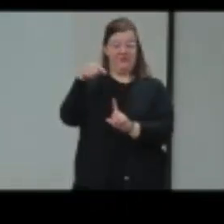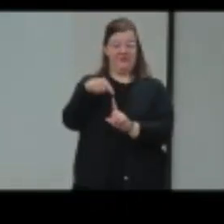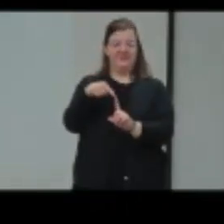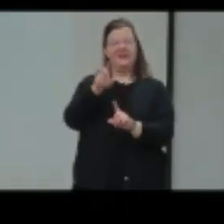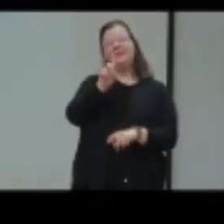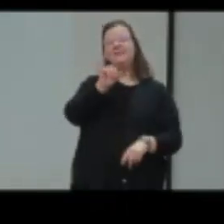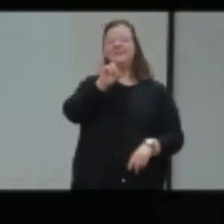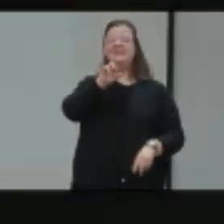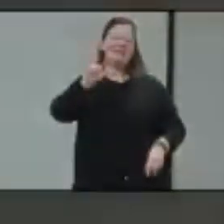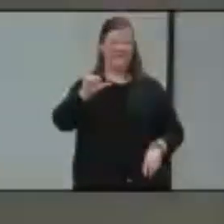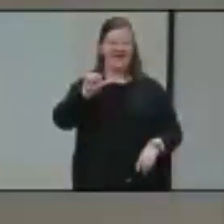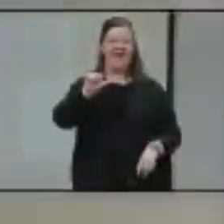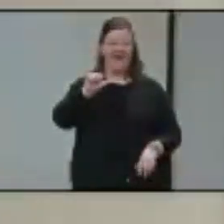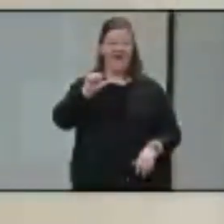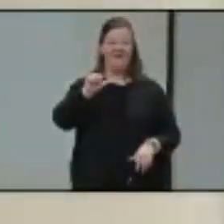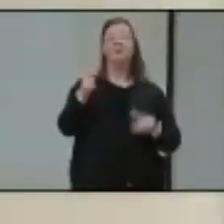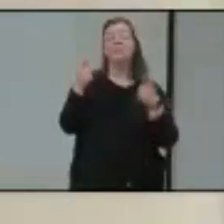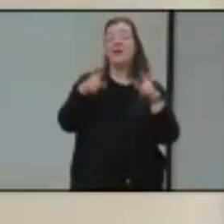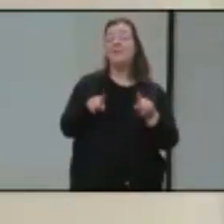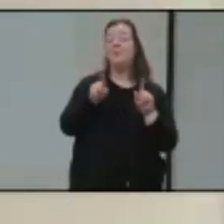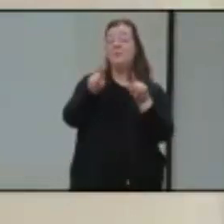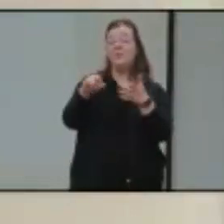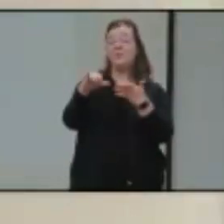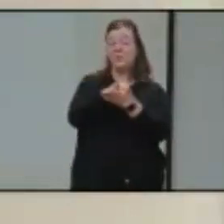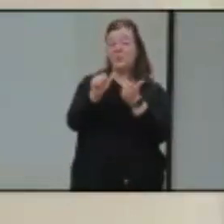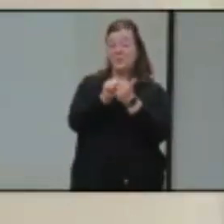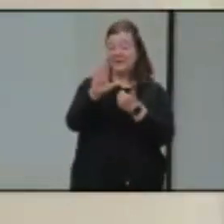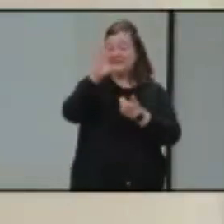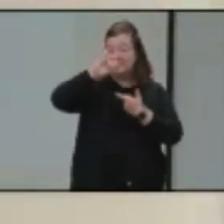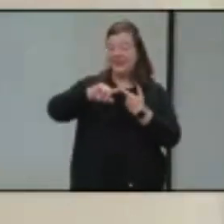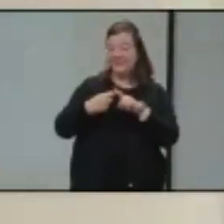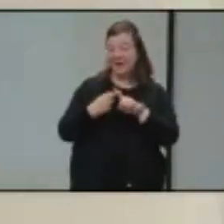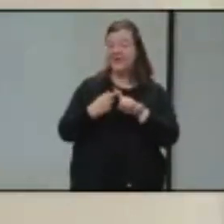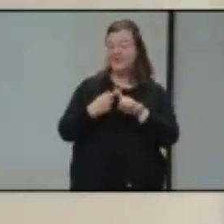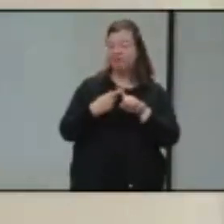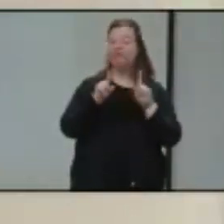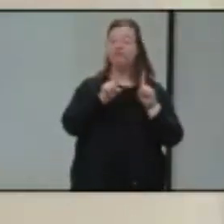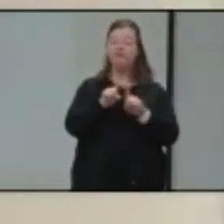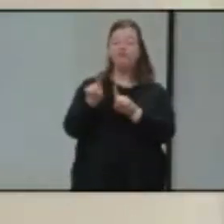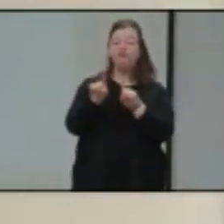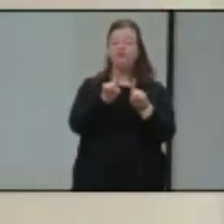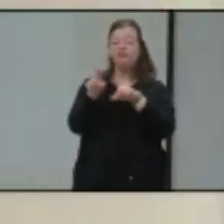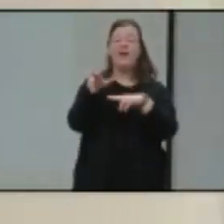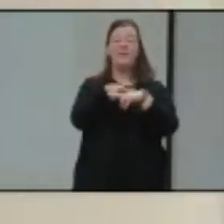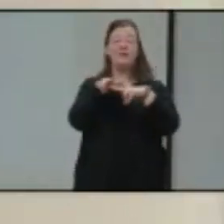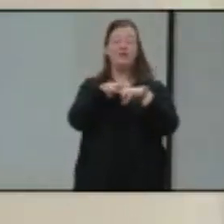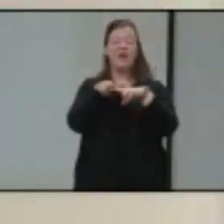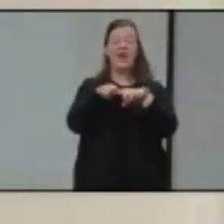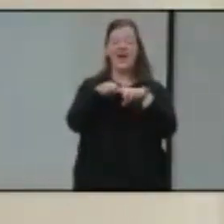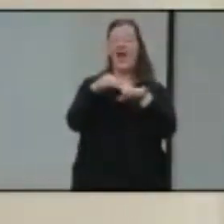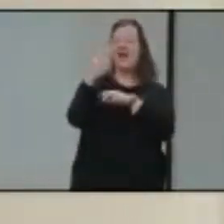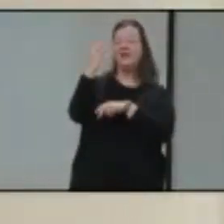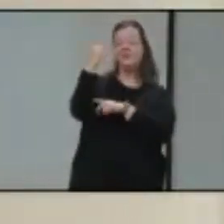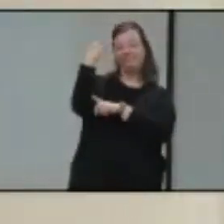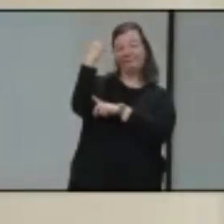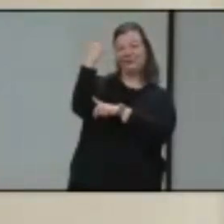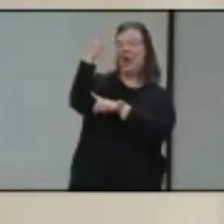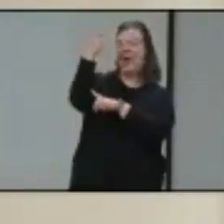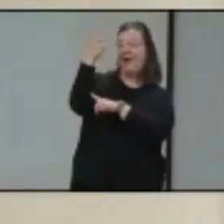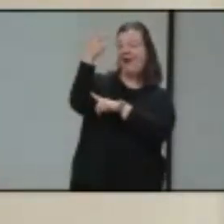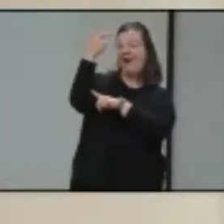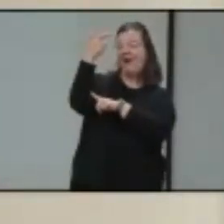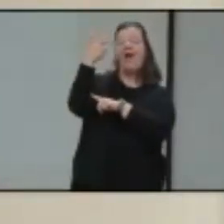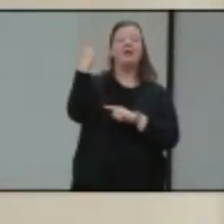diva. And E was in New York with his boyfriend at the time and was at a train station, took a selfie, and was